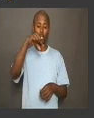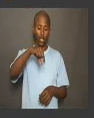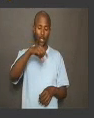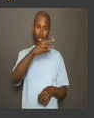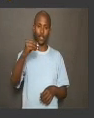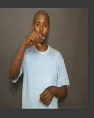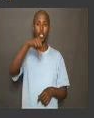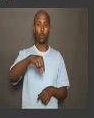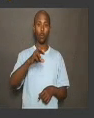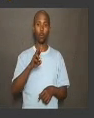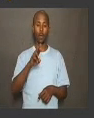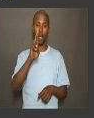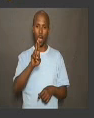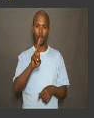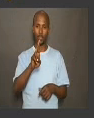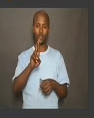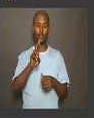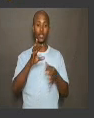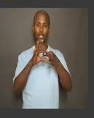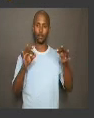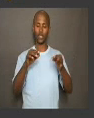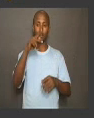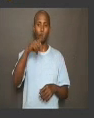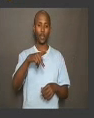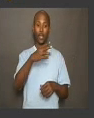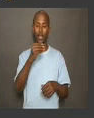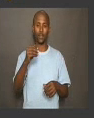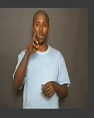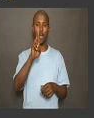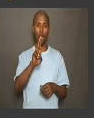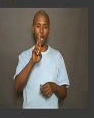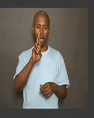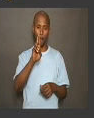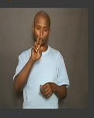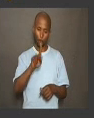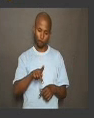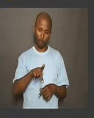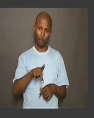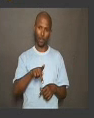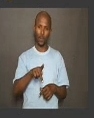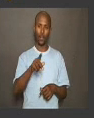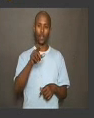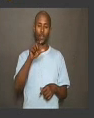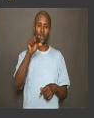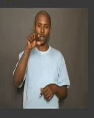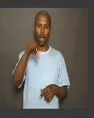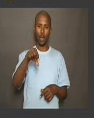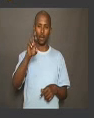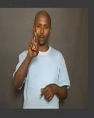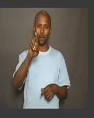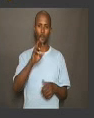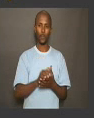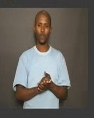R, the statement P and Q and R is equivalent to the statement